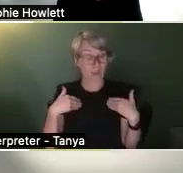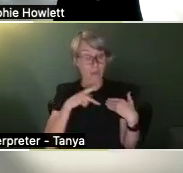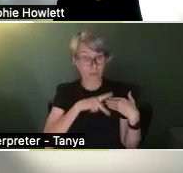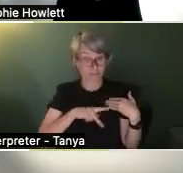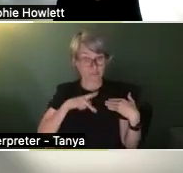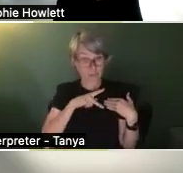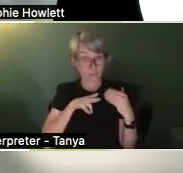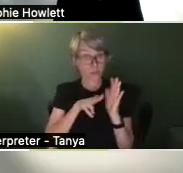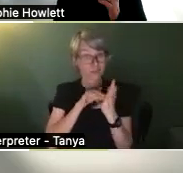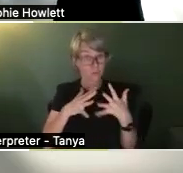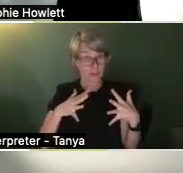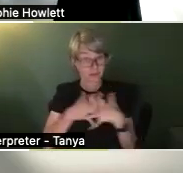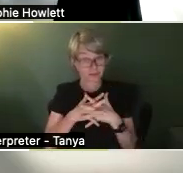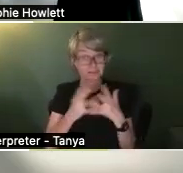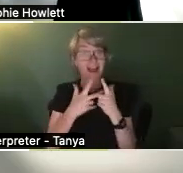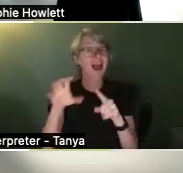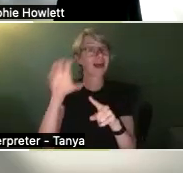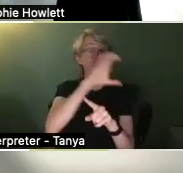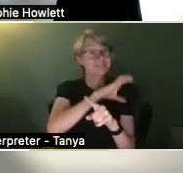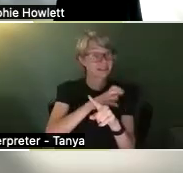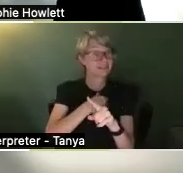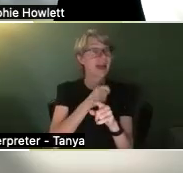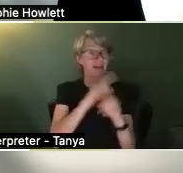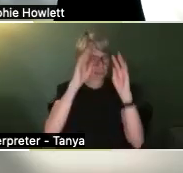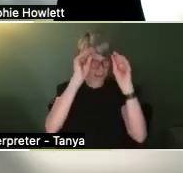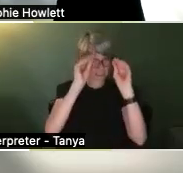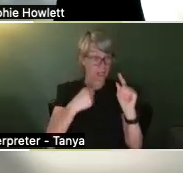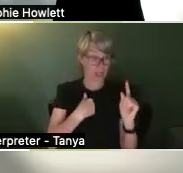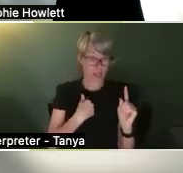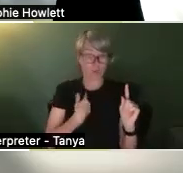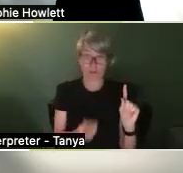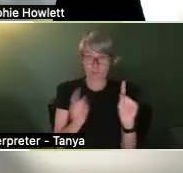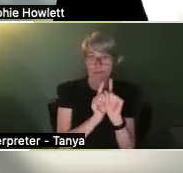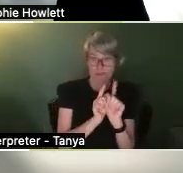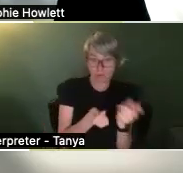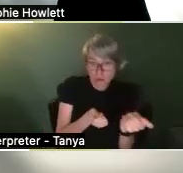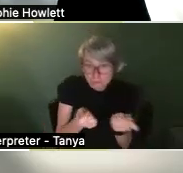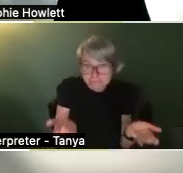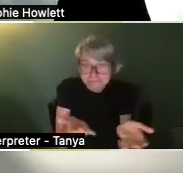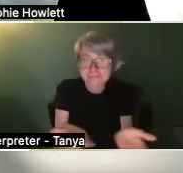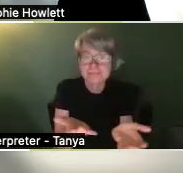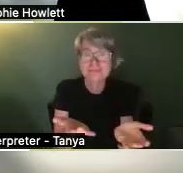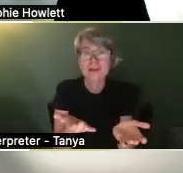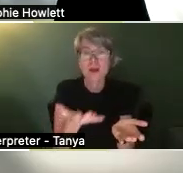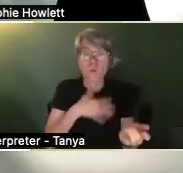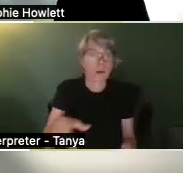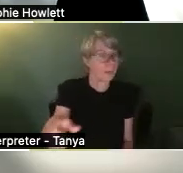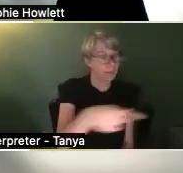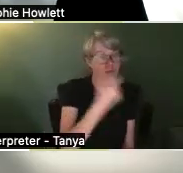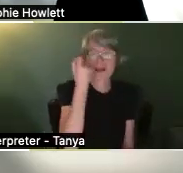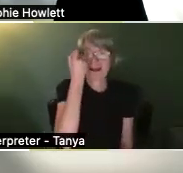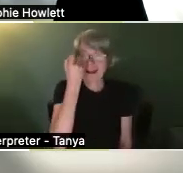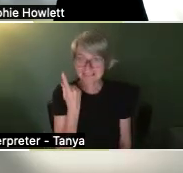in New South Wales and other states. We were trying to get the message out there